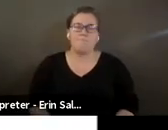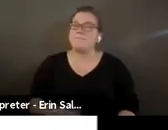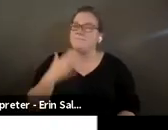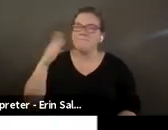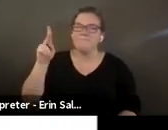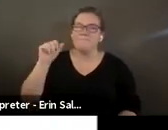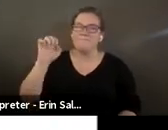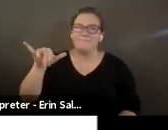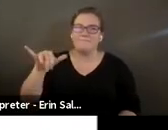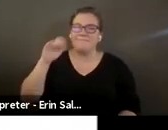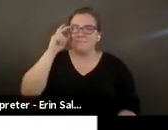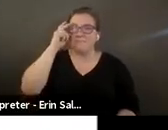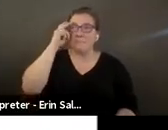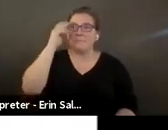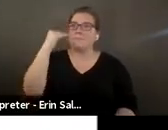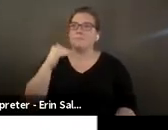Next slide, Landon.